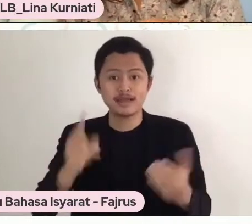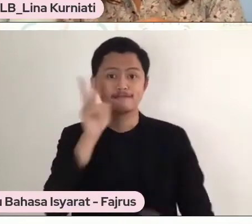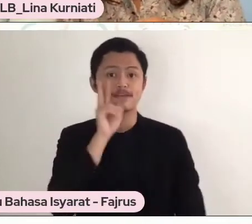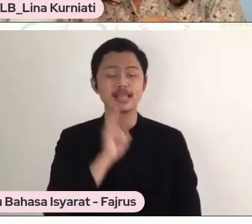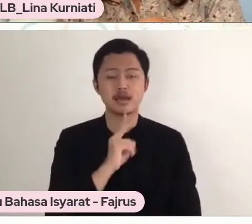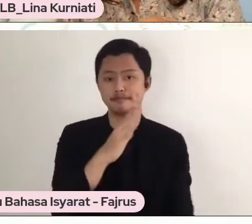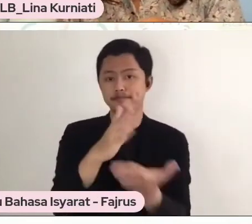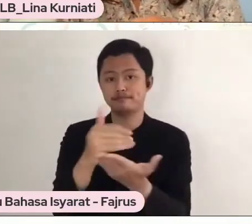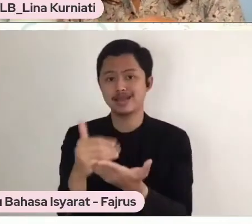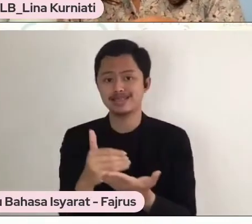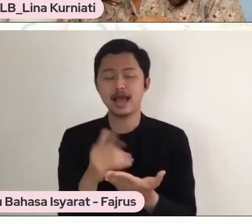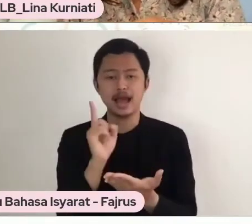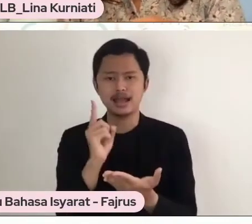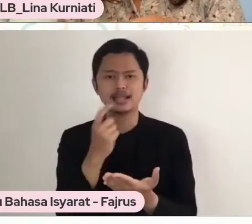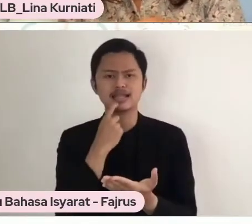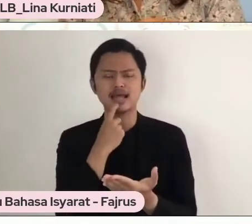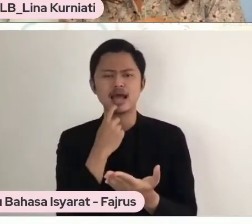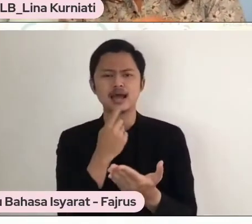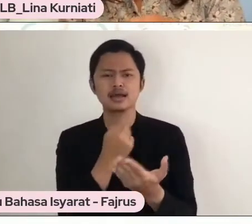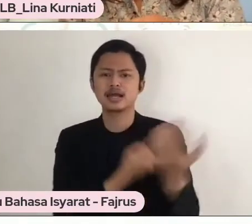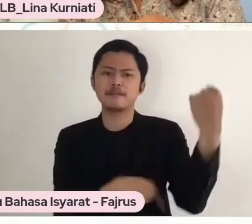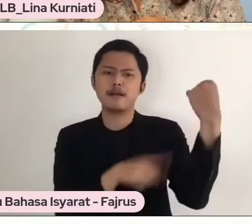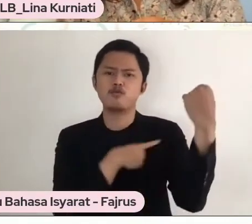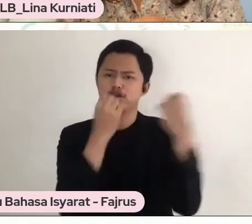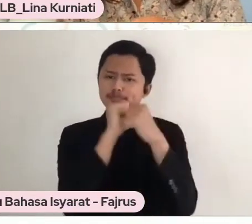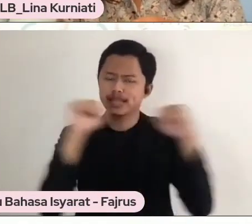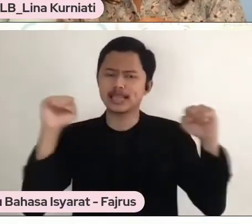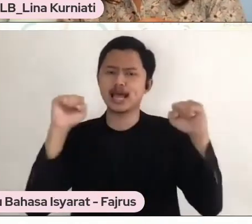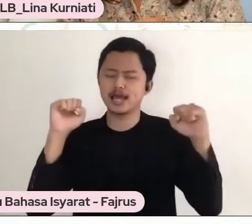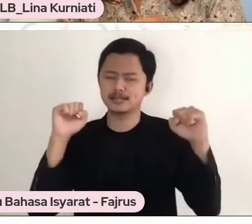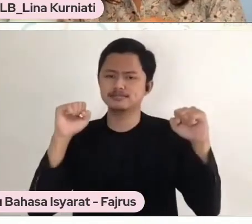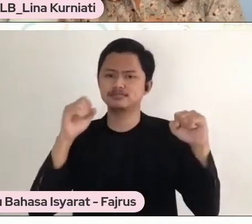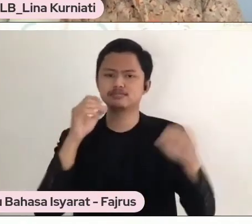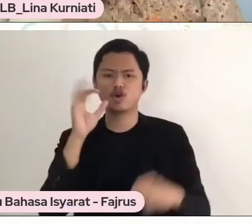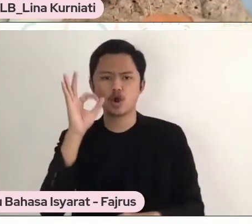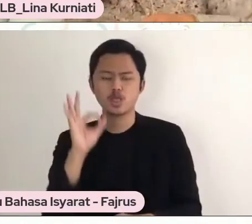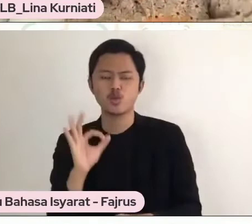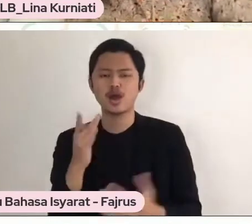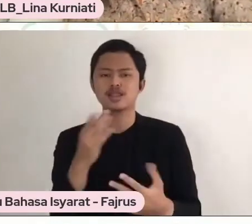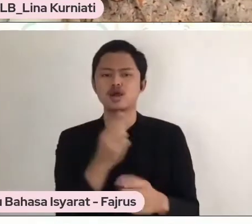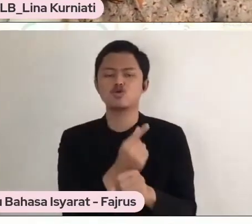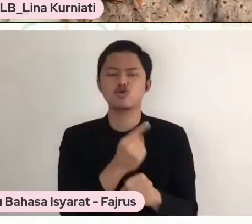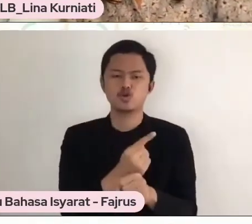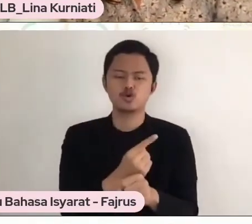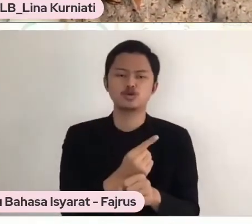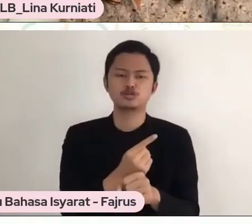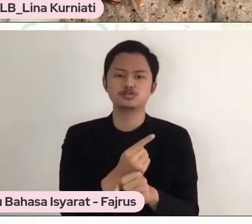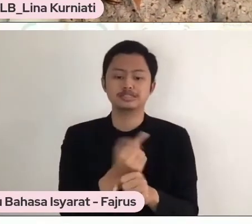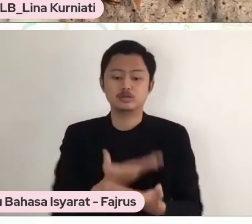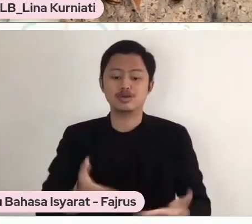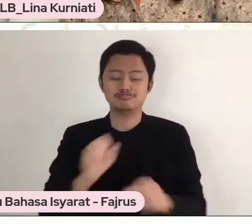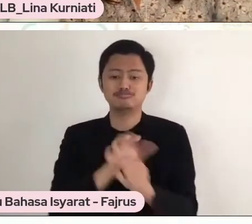the resilience of parents and teachers due to the pandemic?